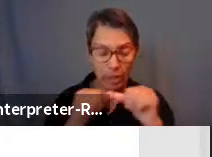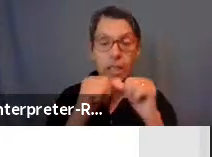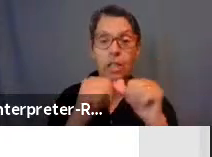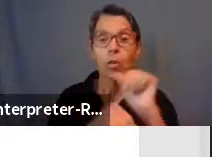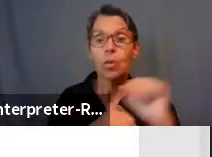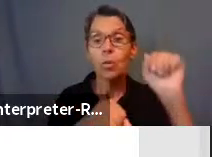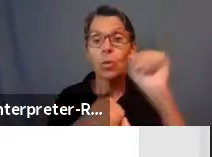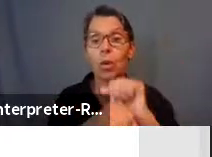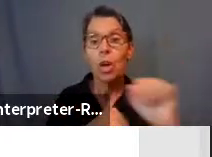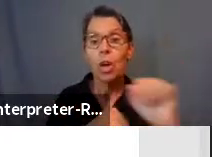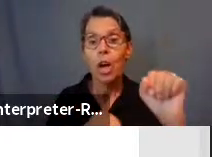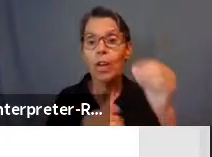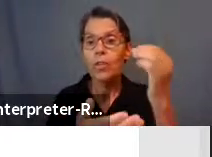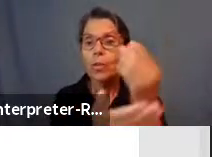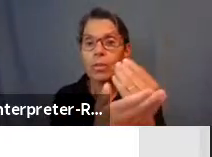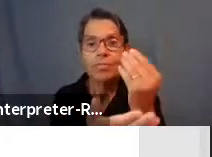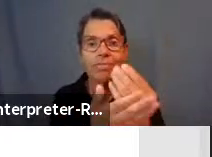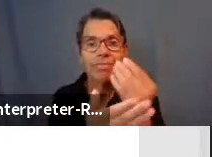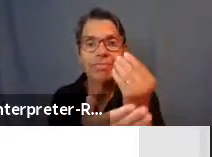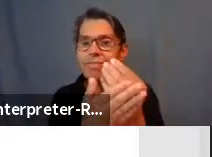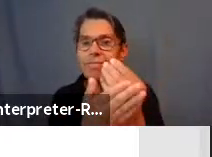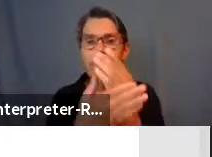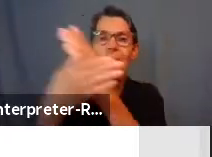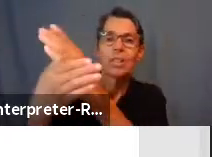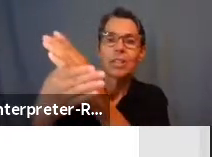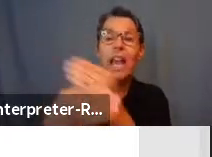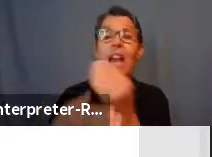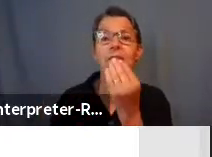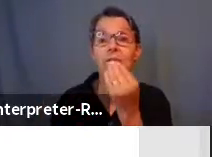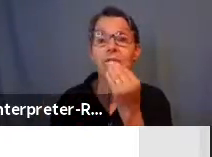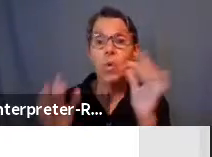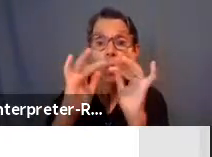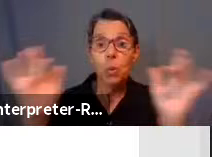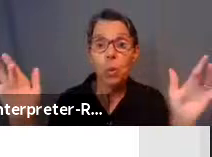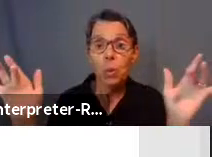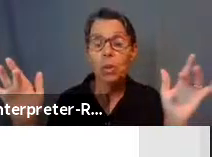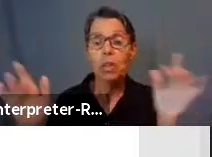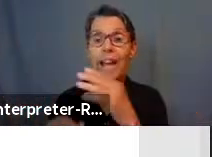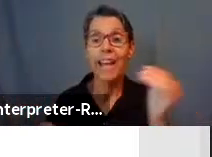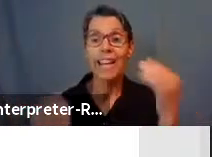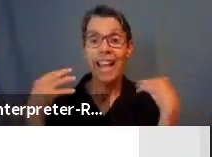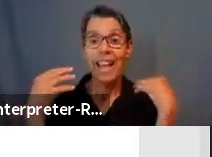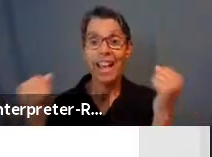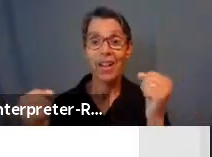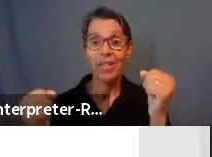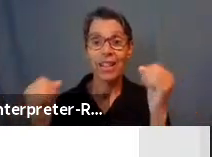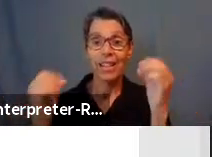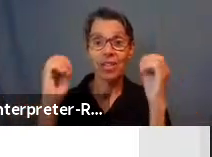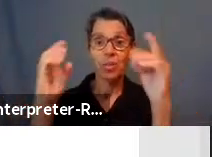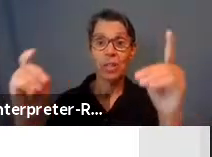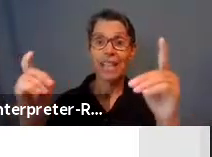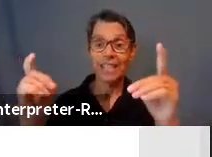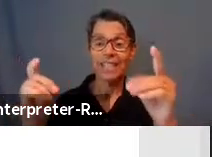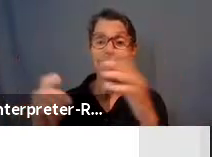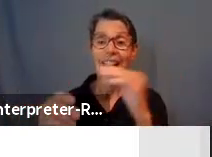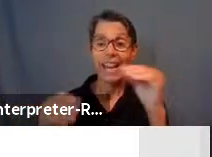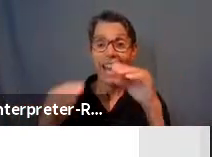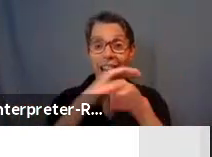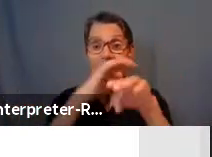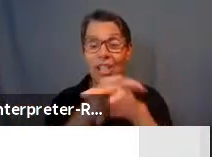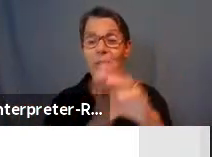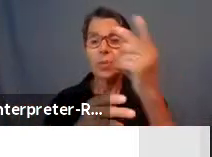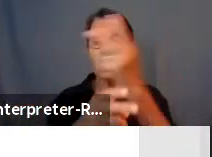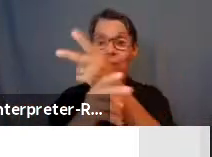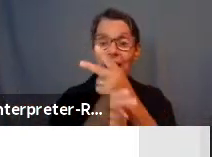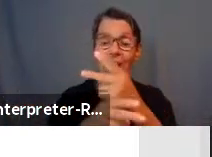those socioeconomic barriers and the food deserts and the health education and the access to care and